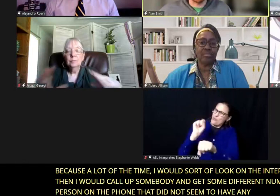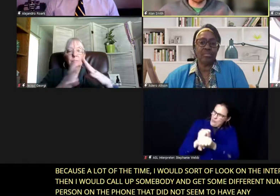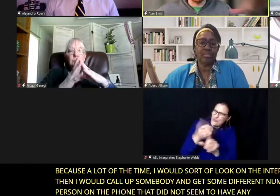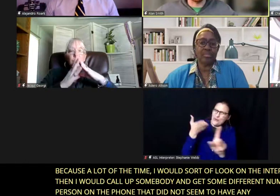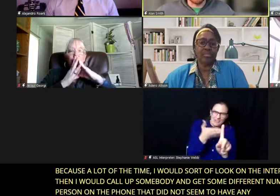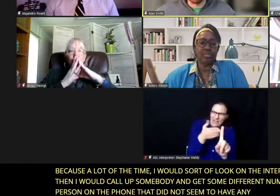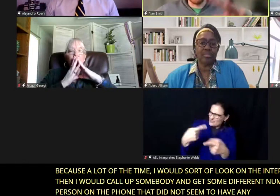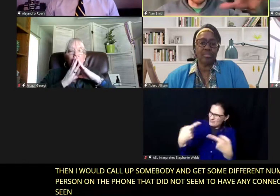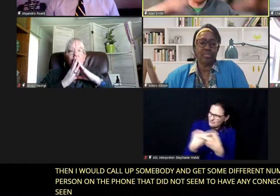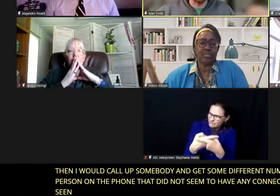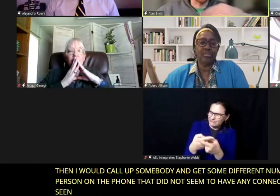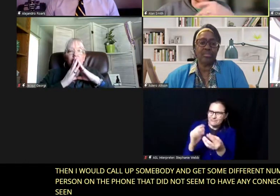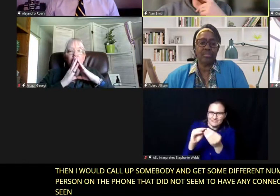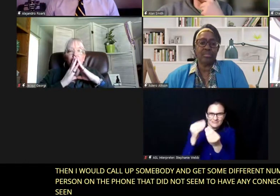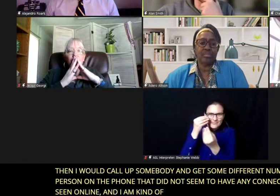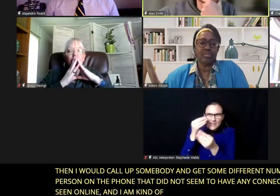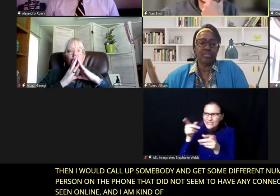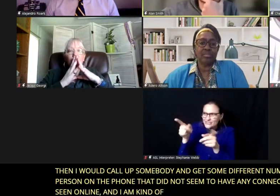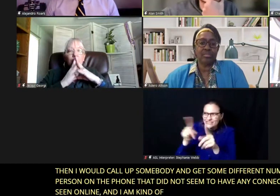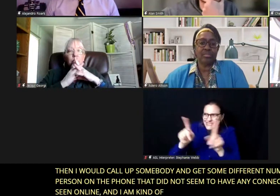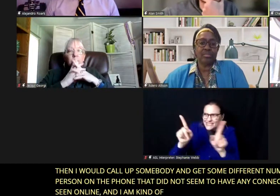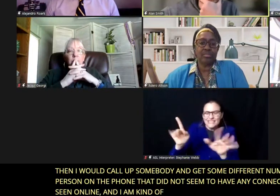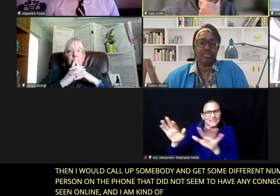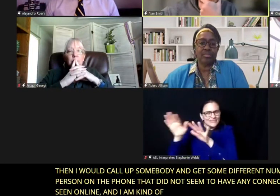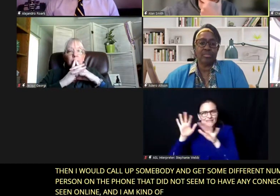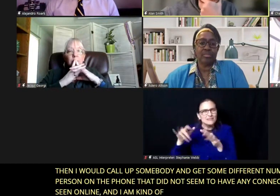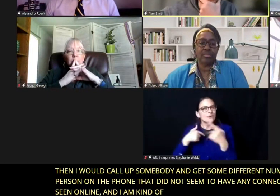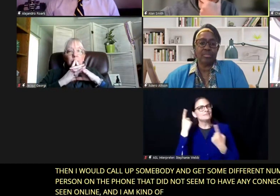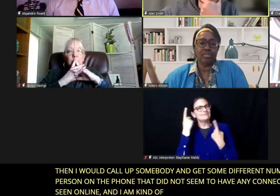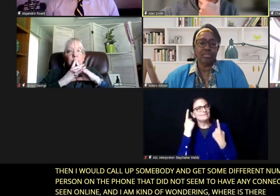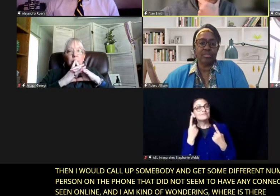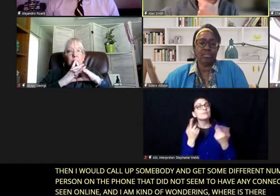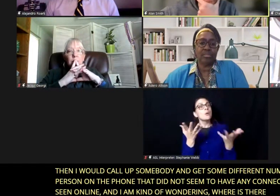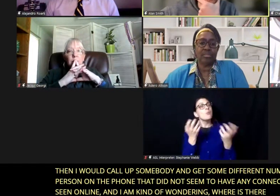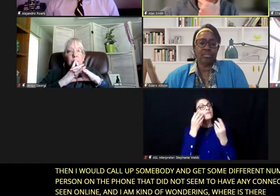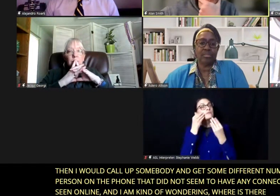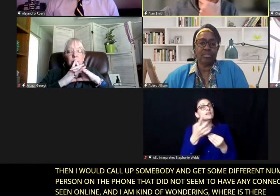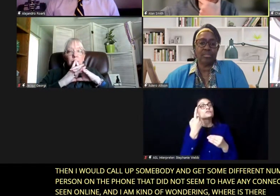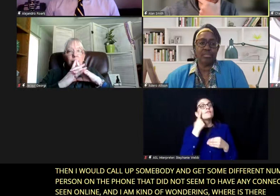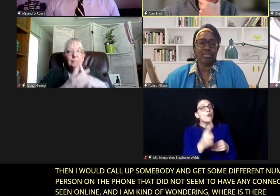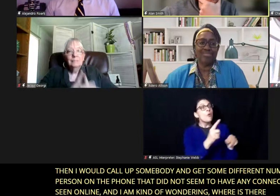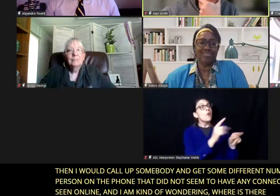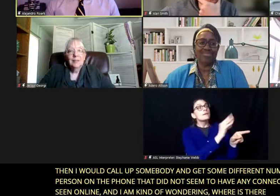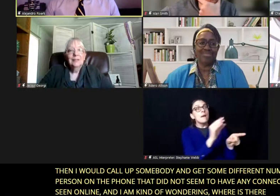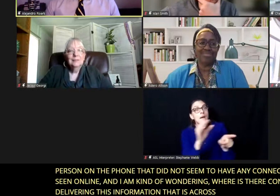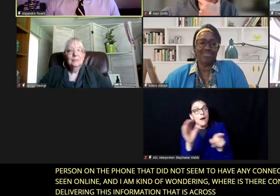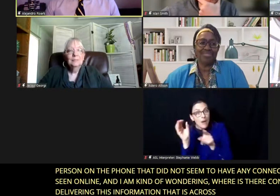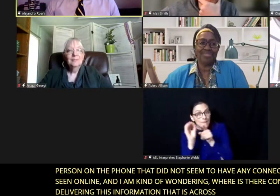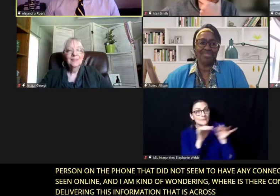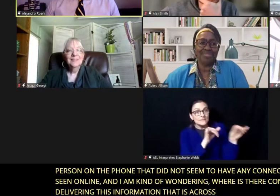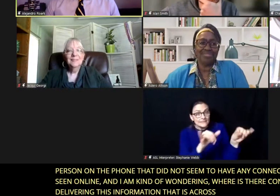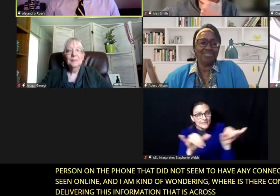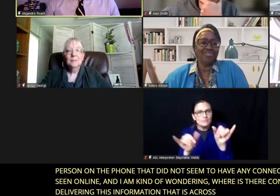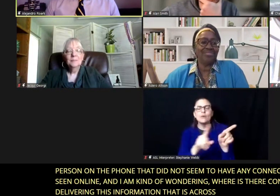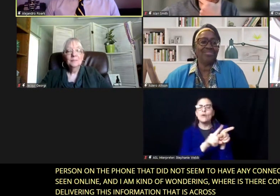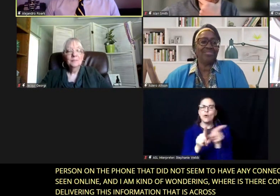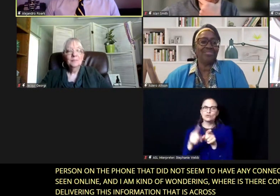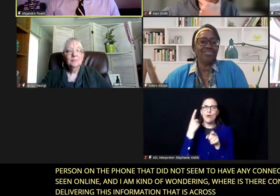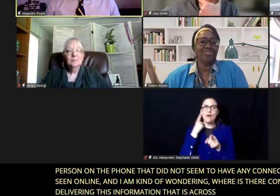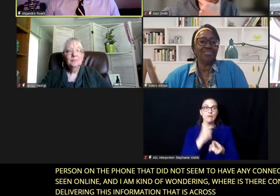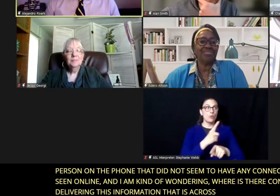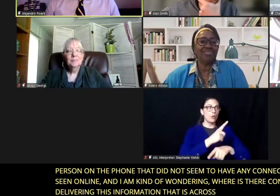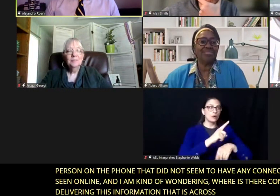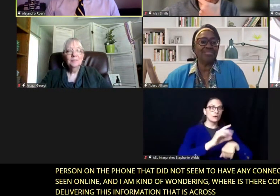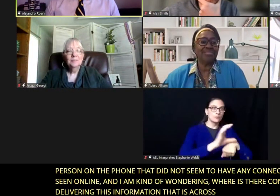information that is cross-platform and cross-reality. But thank you guys very much for having us. Of course. So thank you all again for your